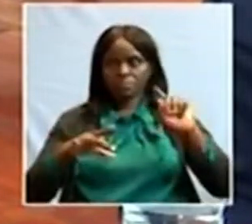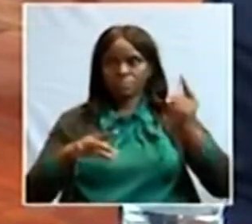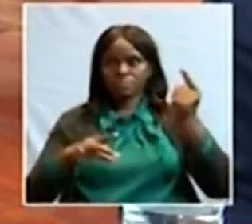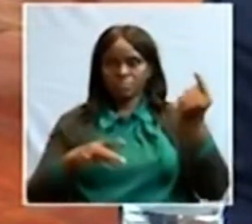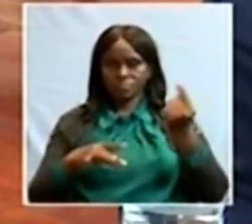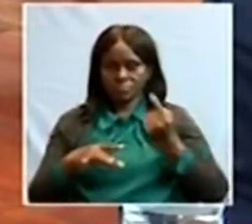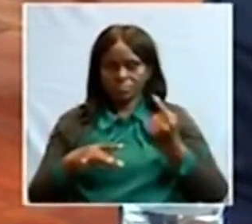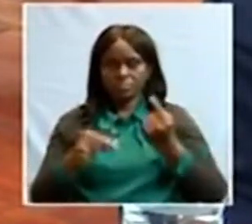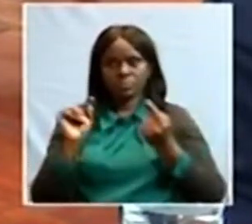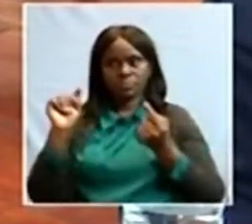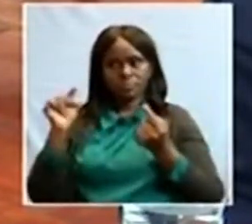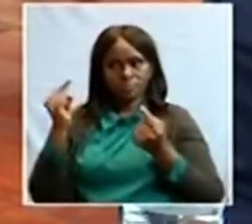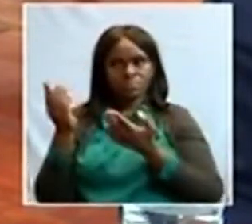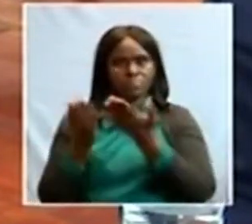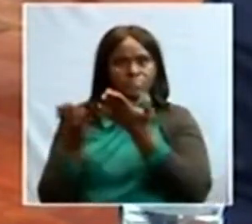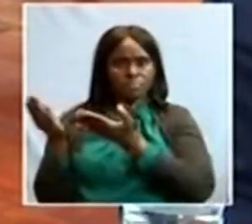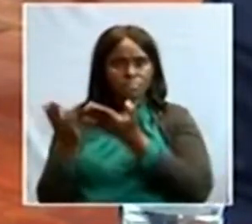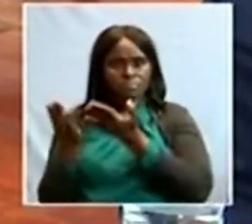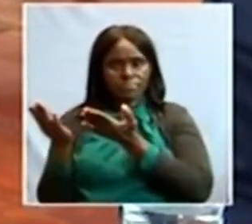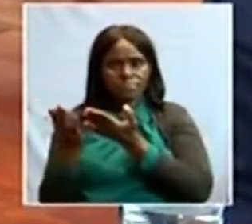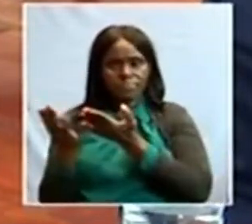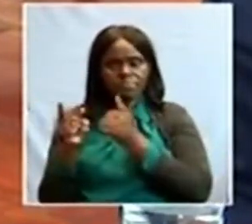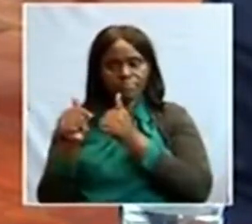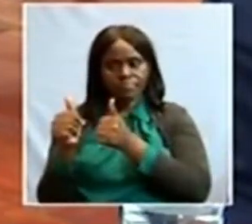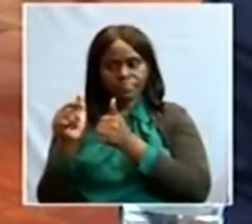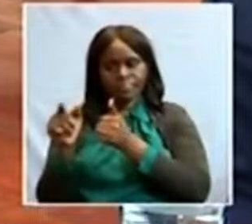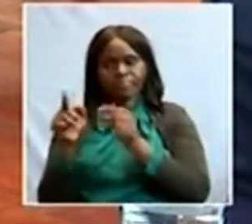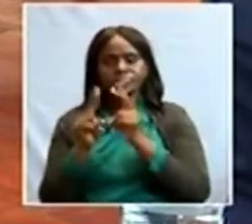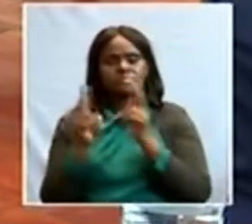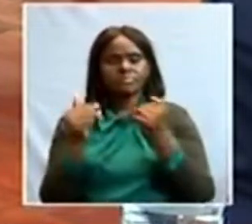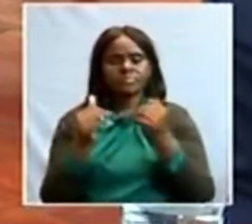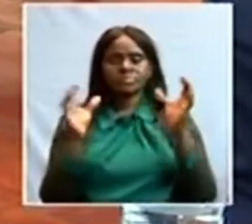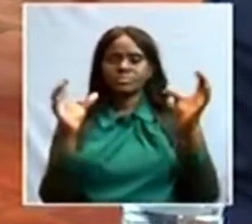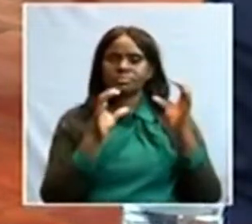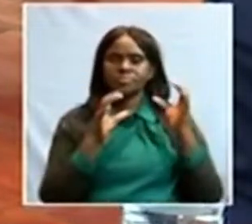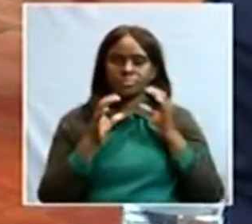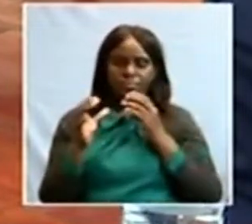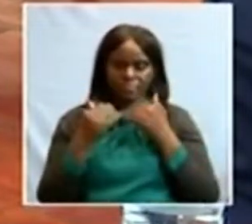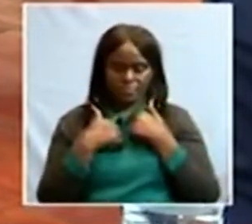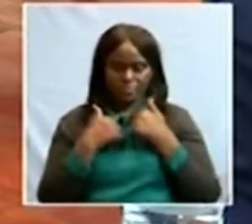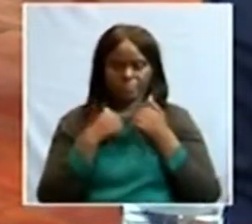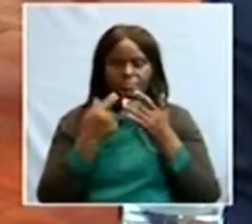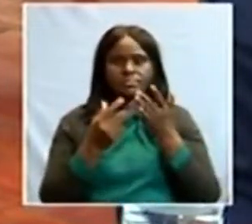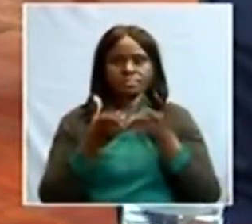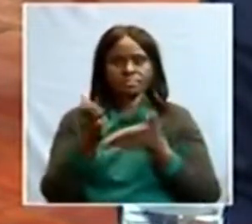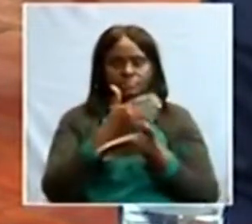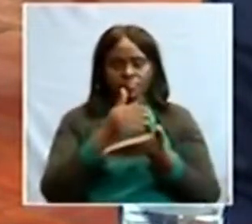come, first serve basis, and so far the Council has collected